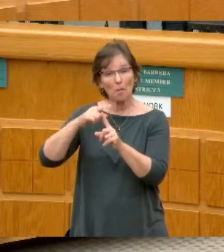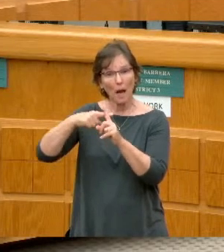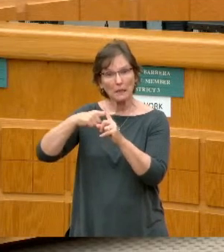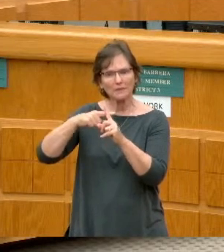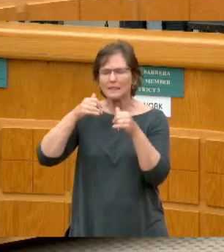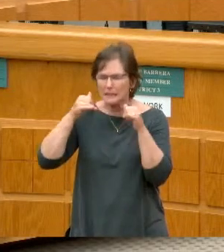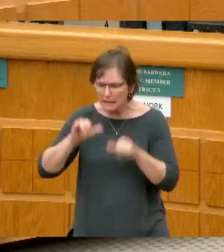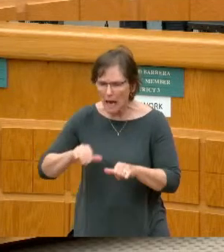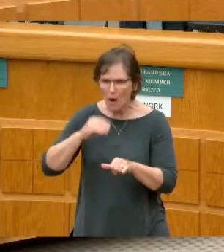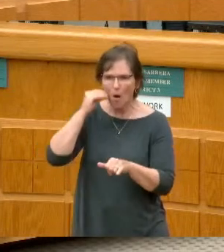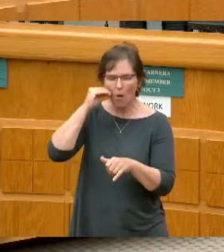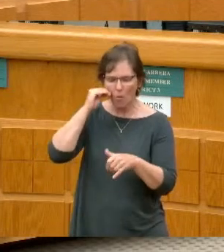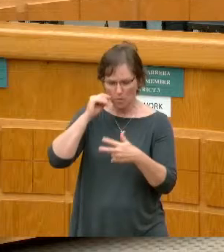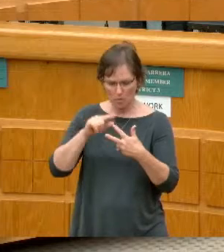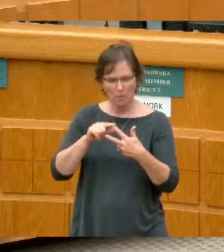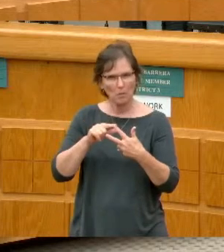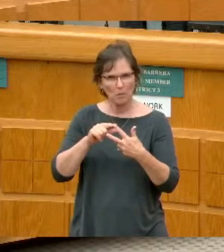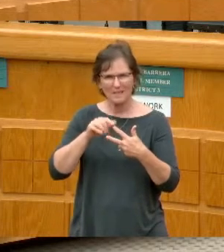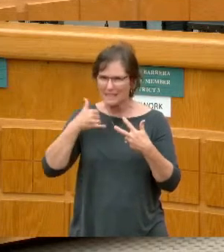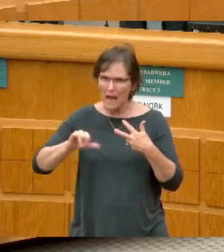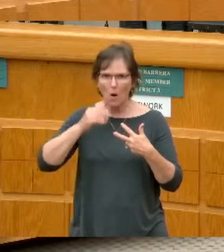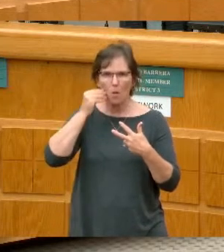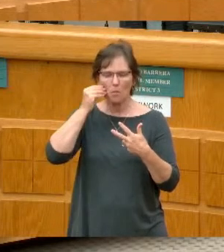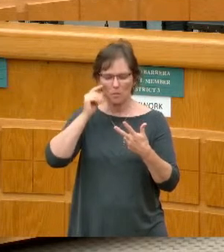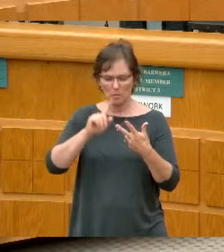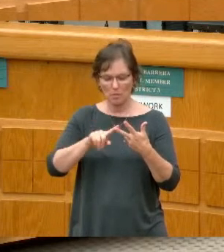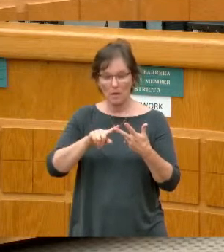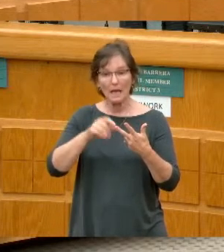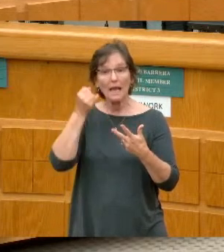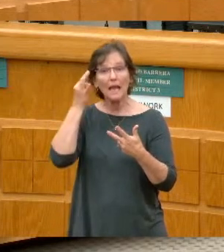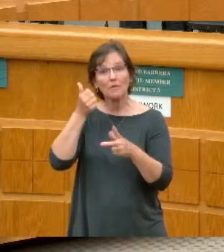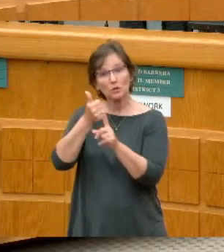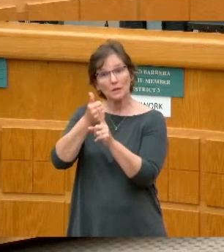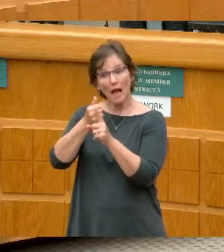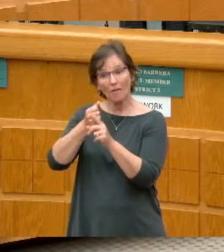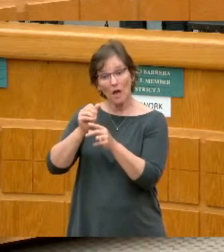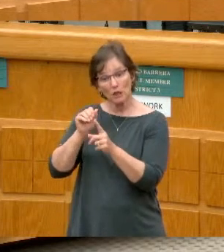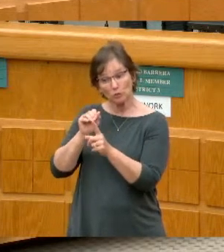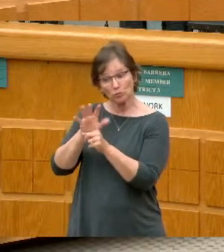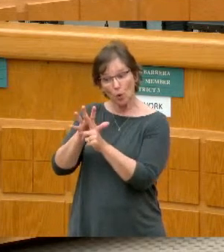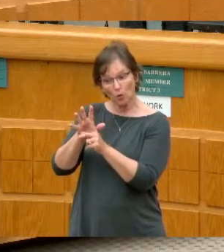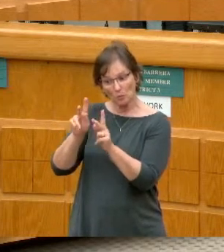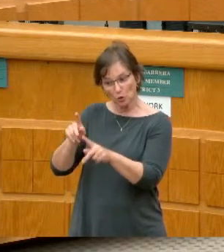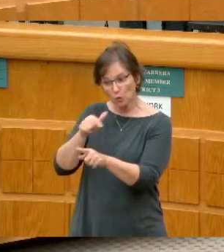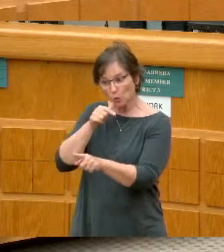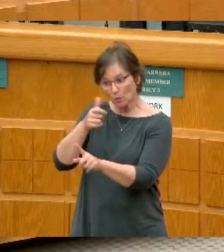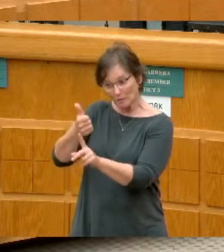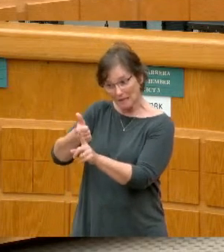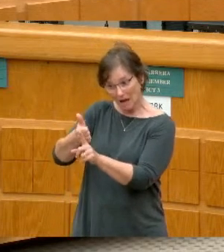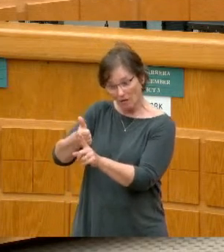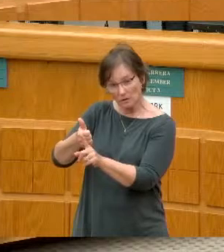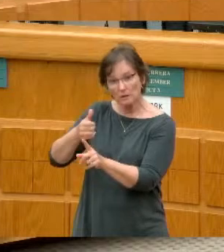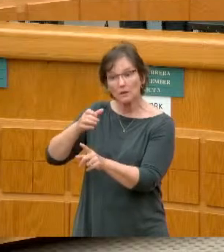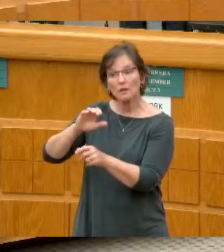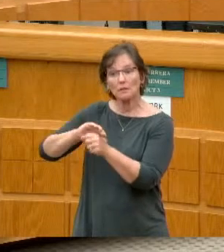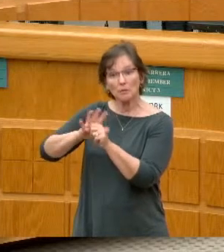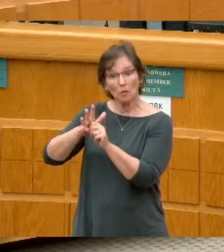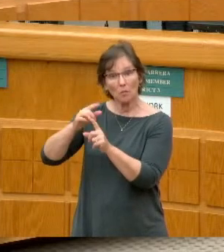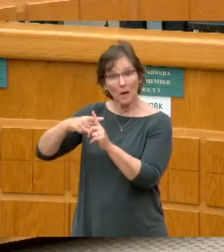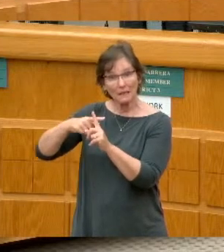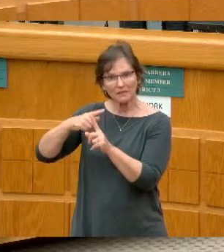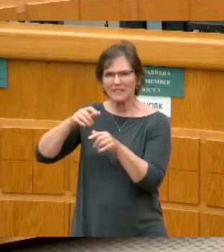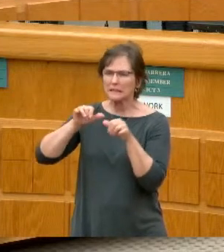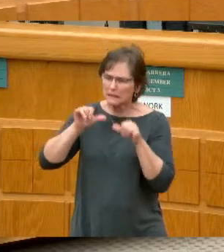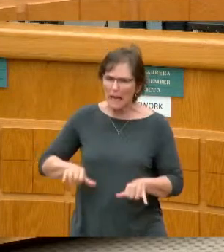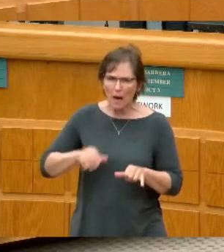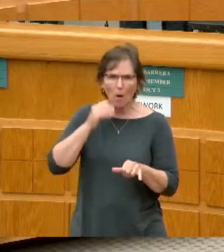virus at bay for each of you. Number one, if you are sick with any illness, stay home.